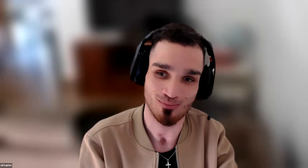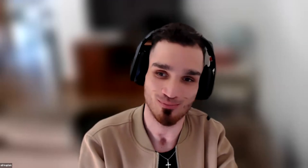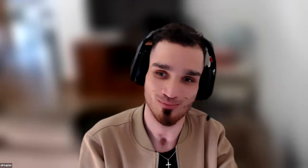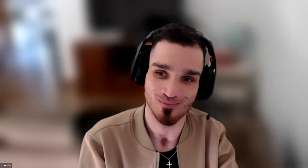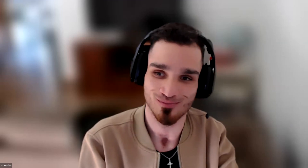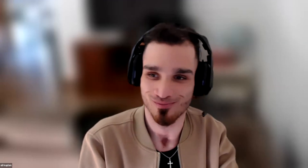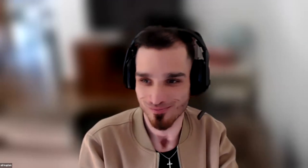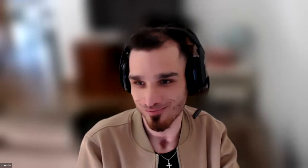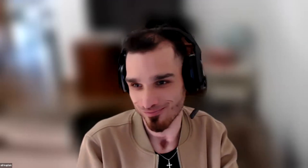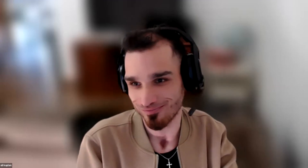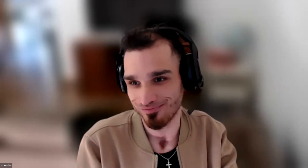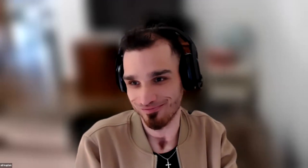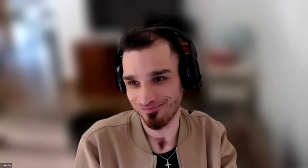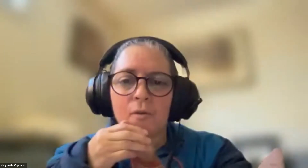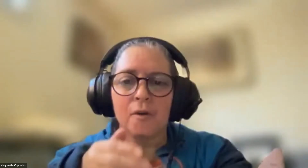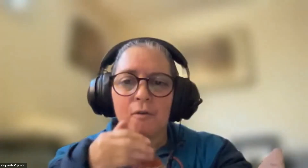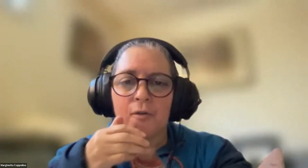time.